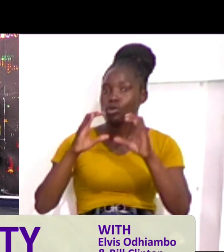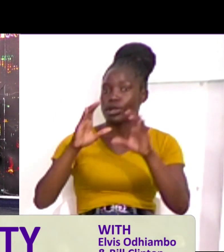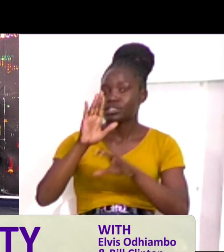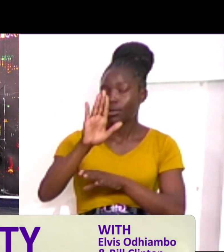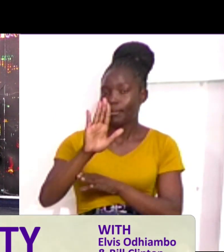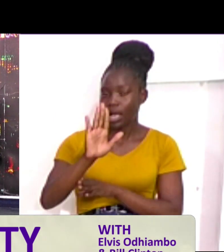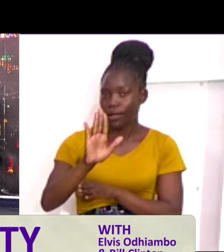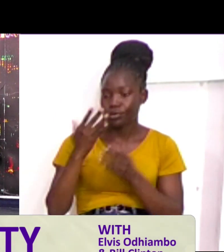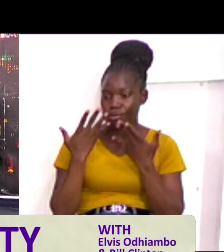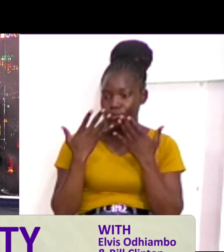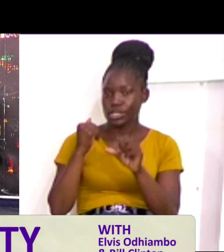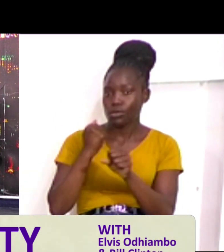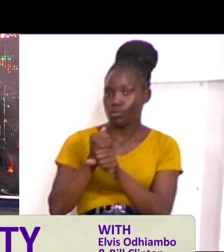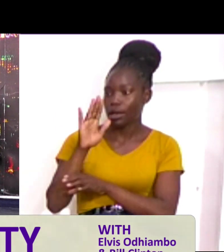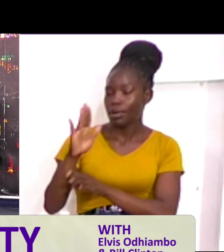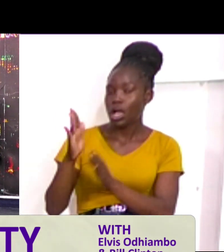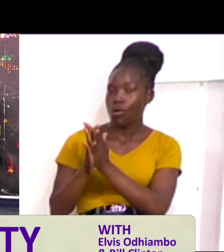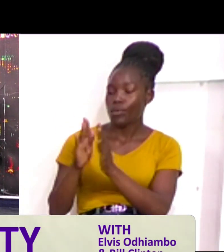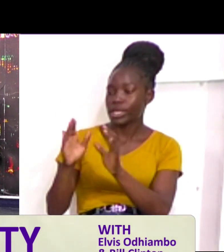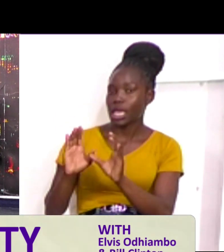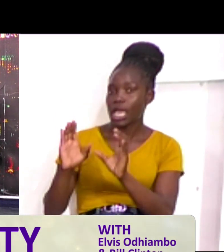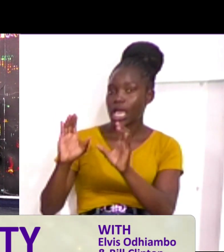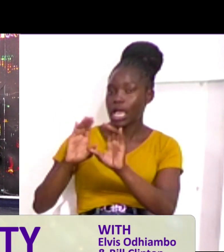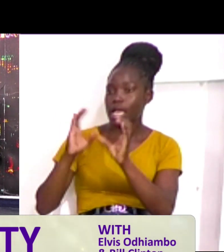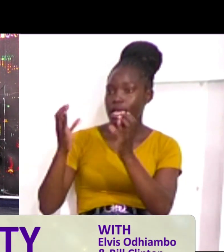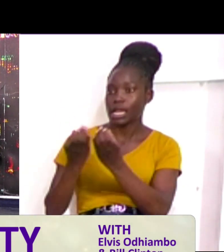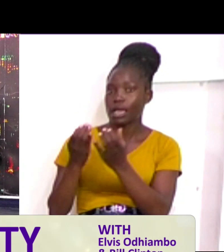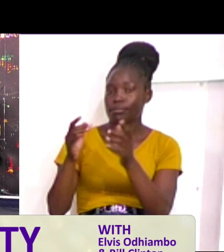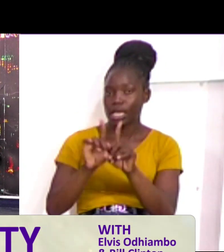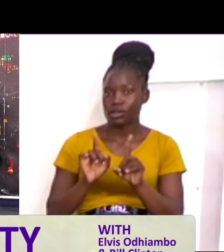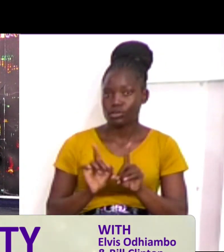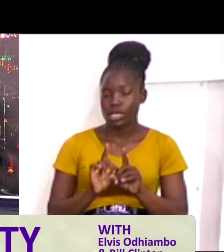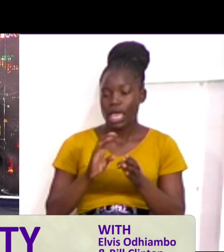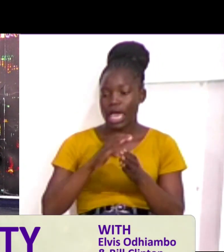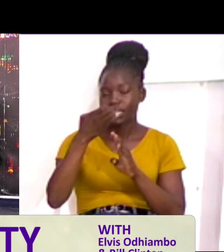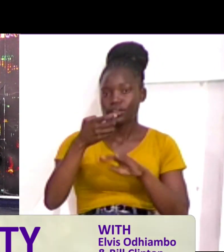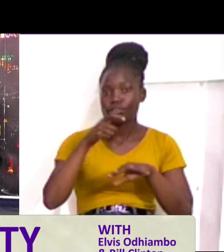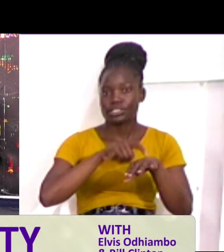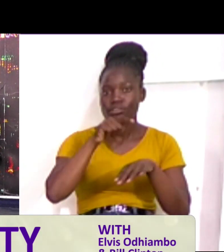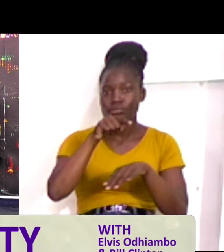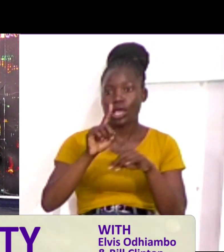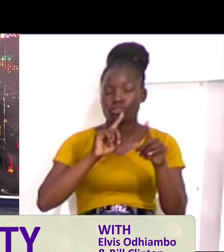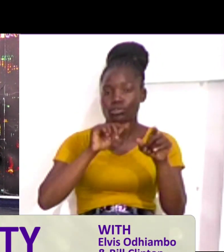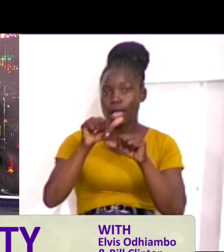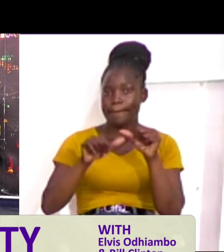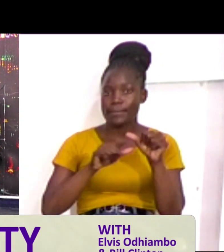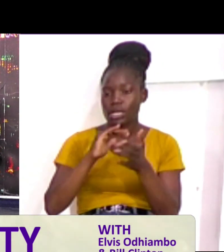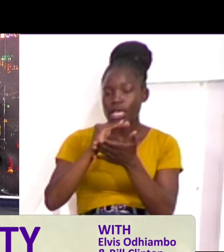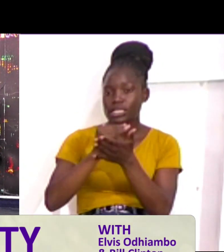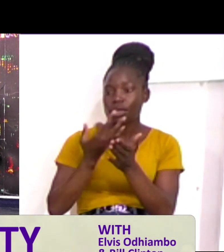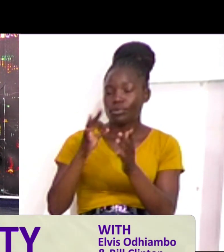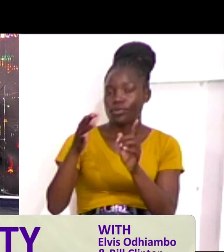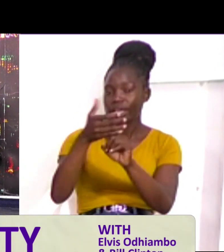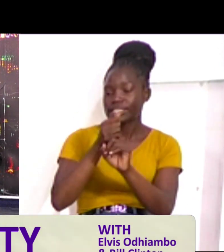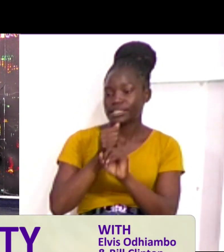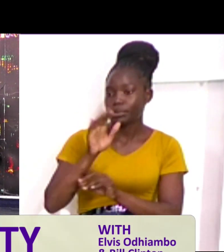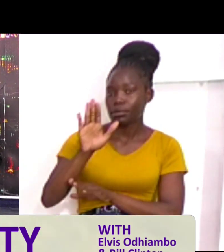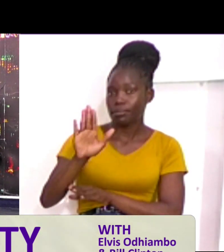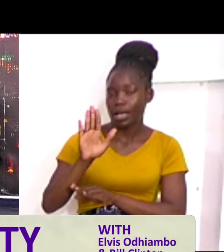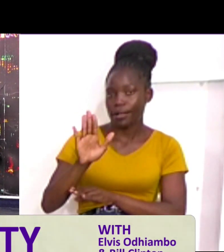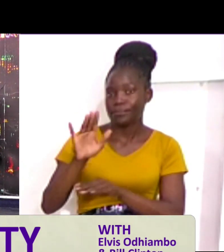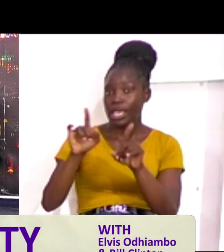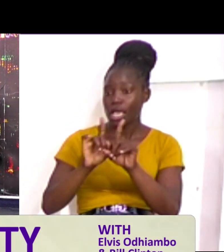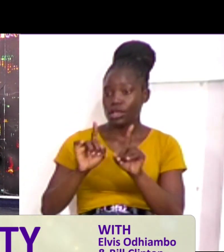be ending his career with the club at the end of the season. We're going to talk about some of his achievements so